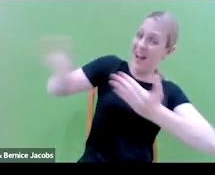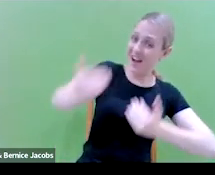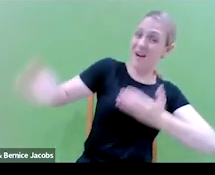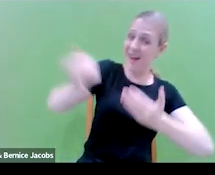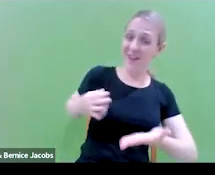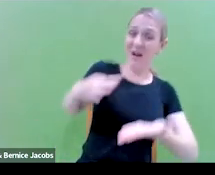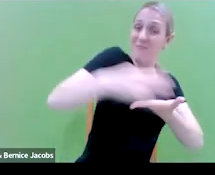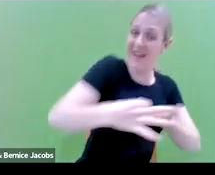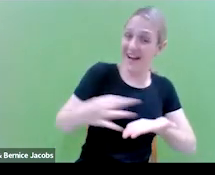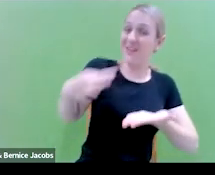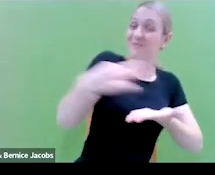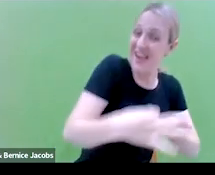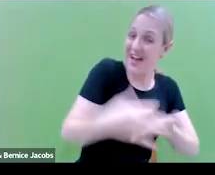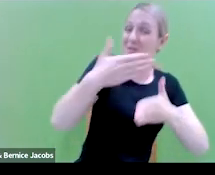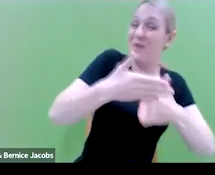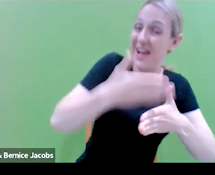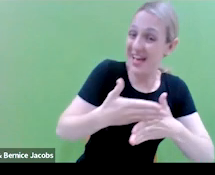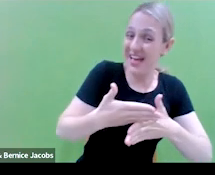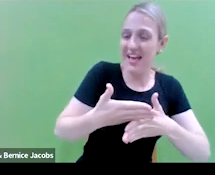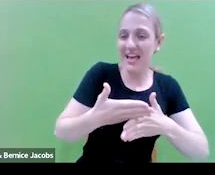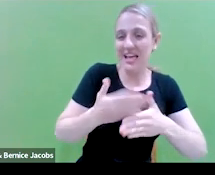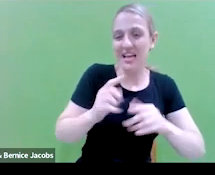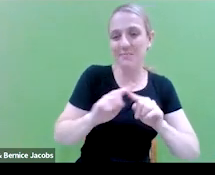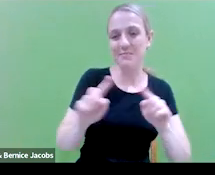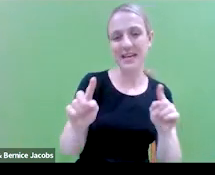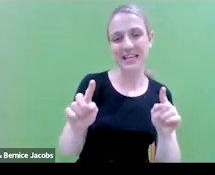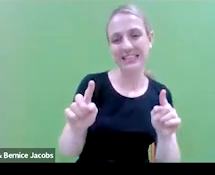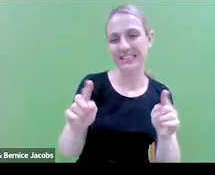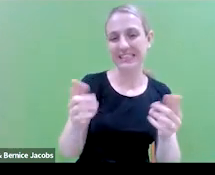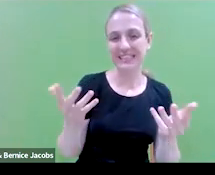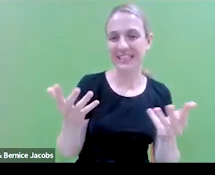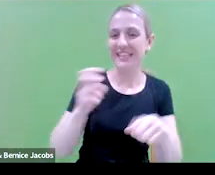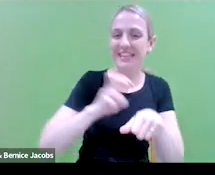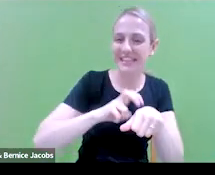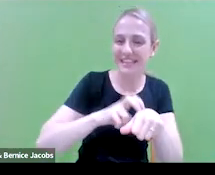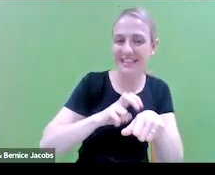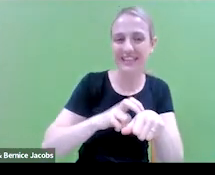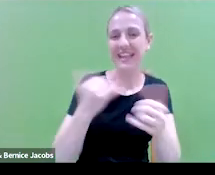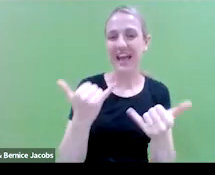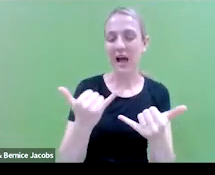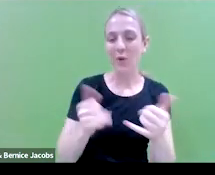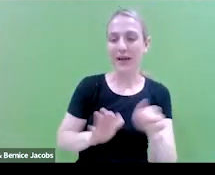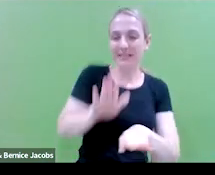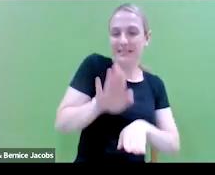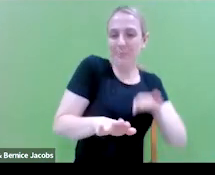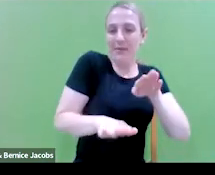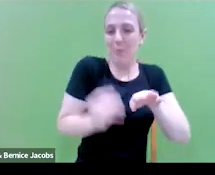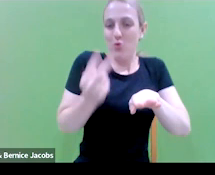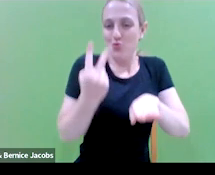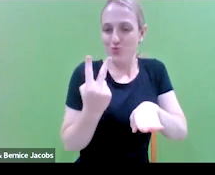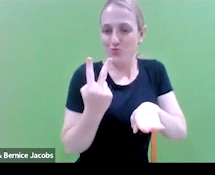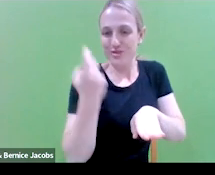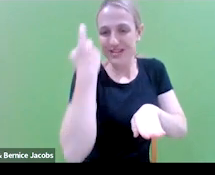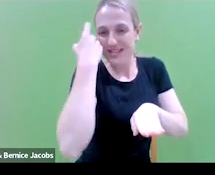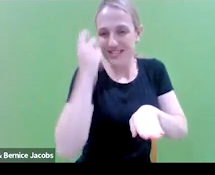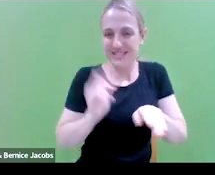come and apply for the job. And you're only required to climb 2 stairs to enter reception.